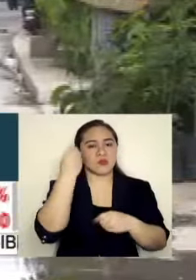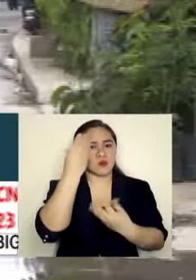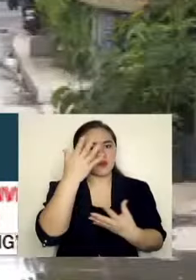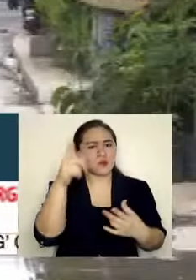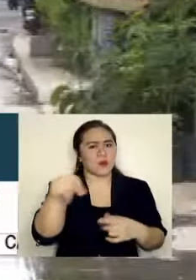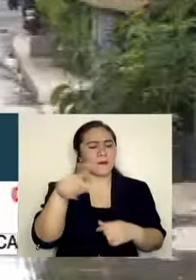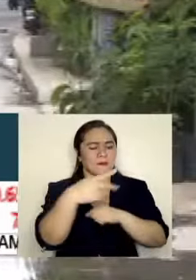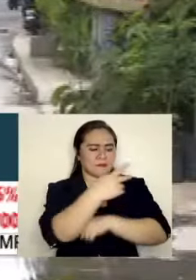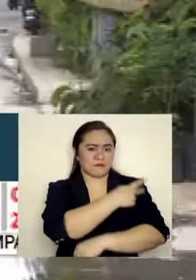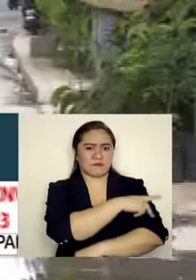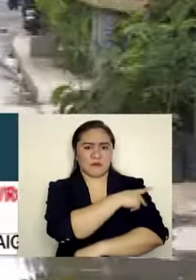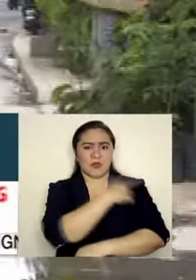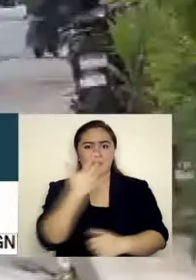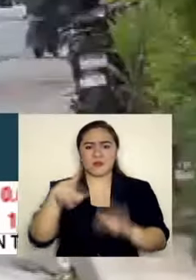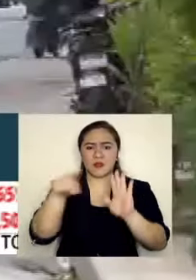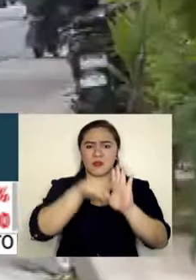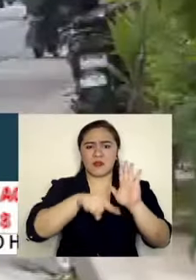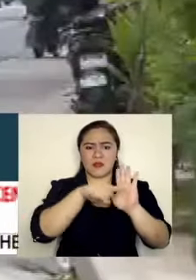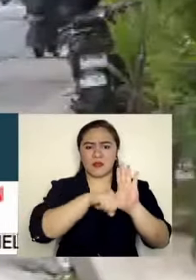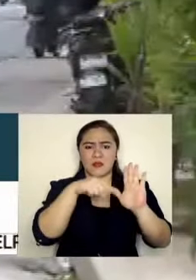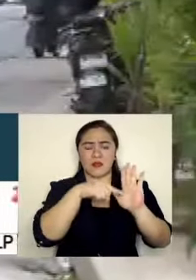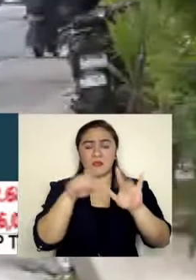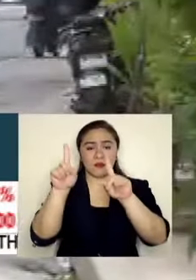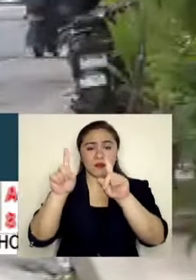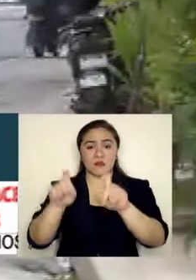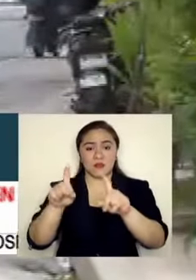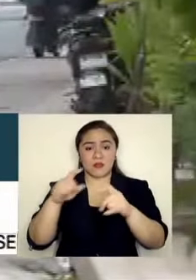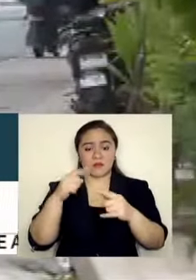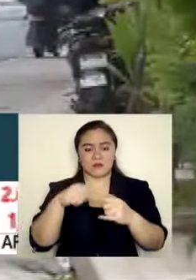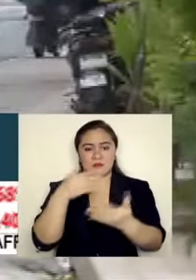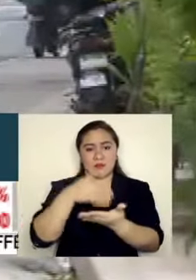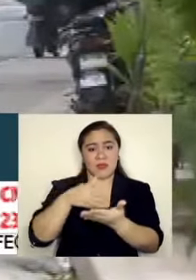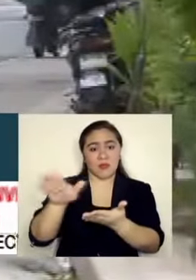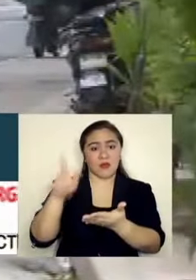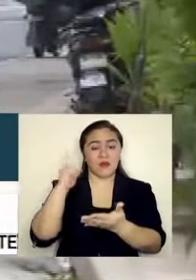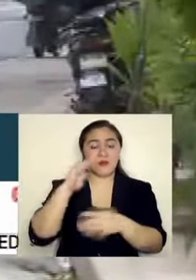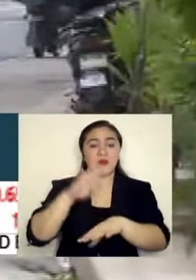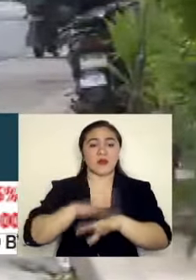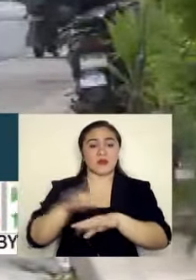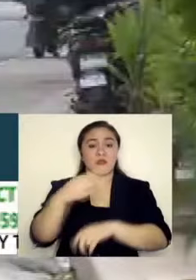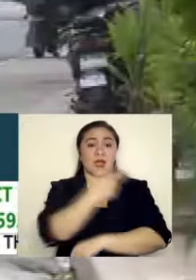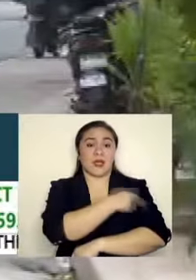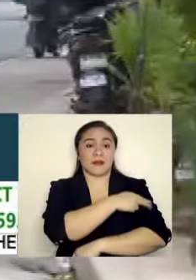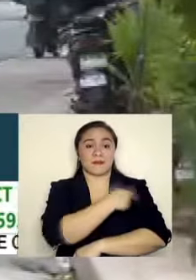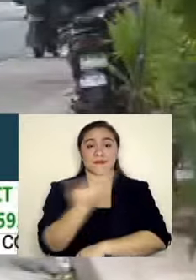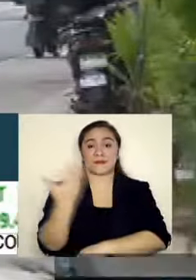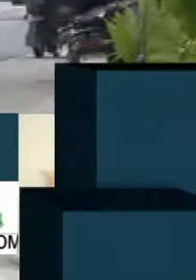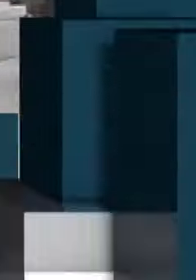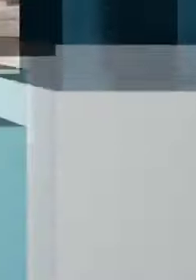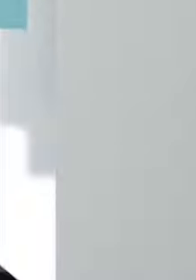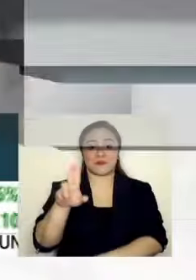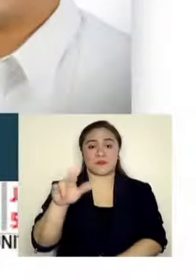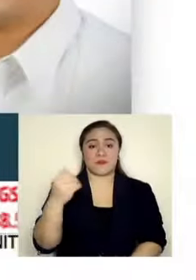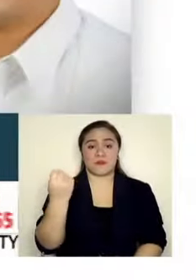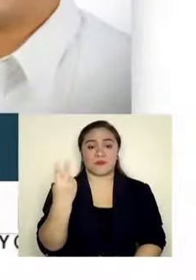tested negative for the virus before they were discharged from the hospital last July 12th.